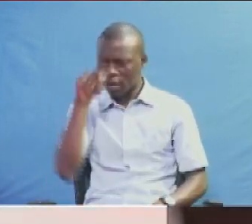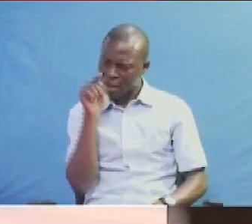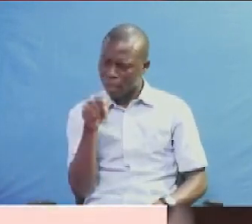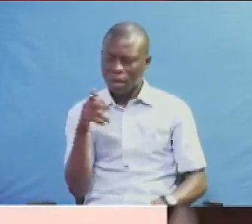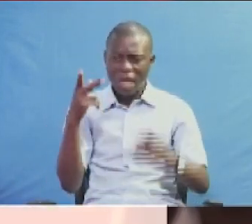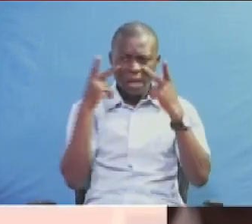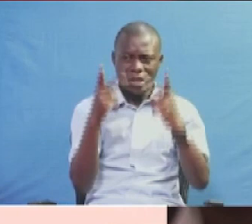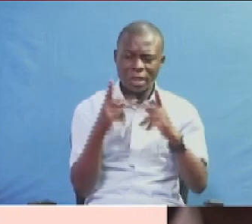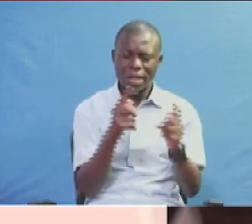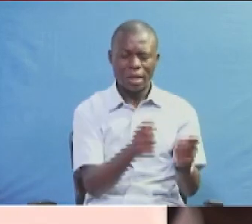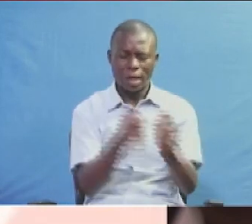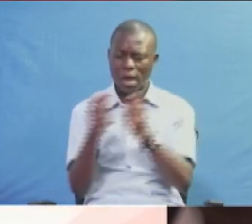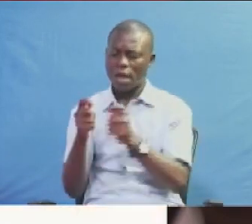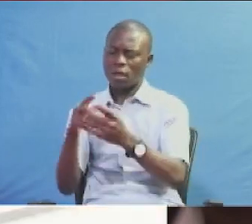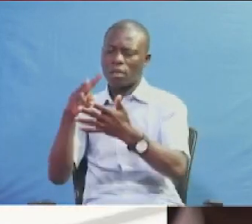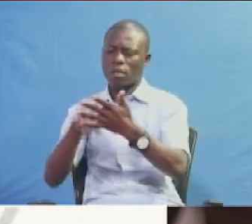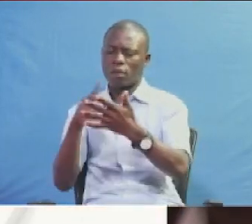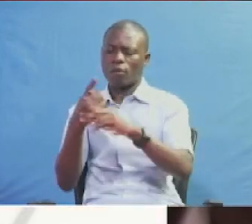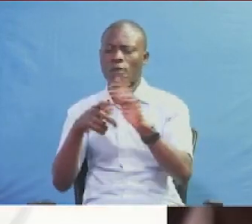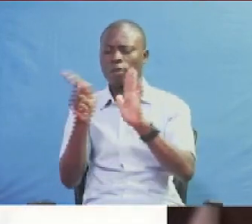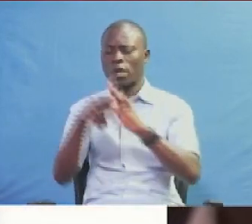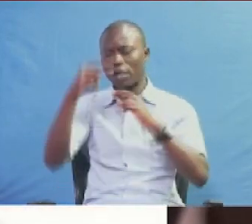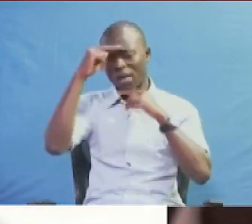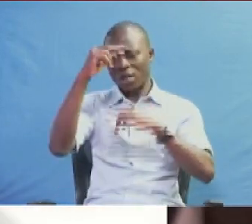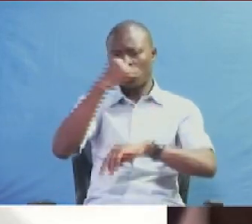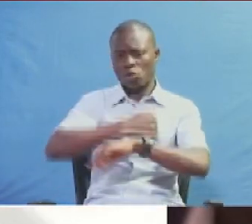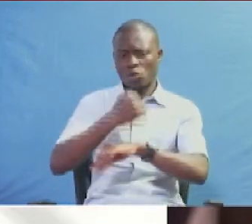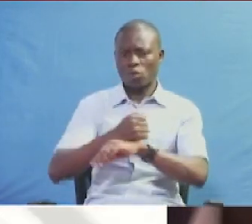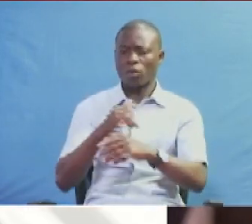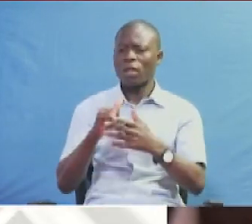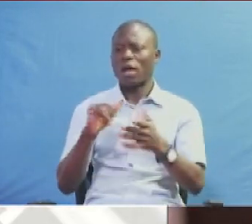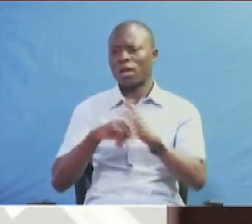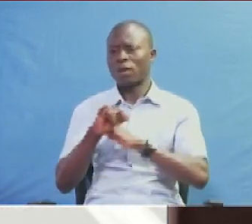seen the transition rate from primary to secondary school increase from